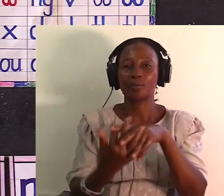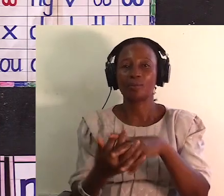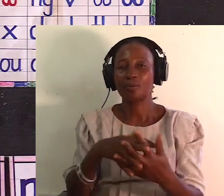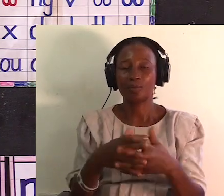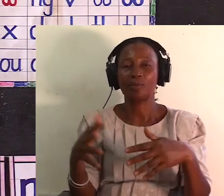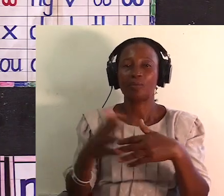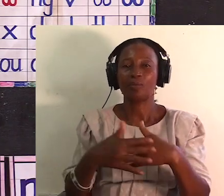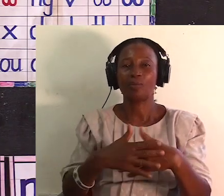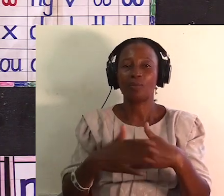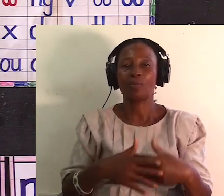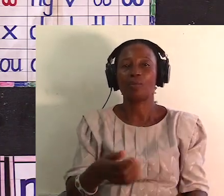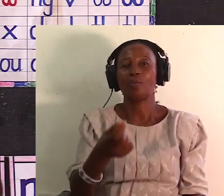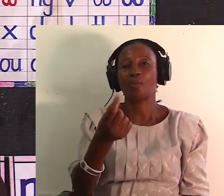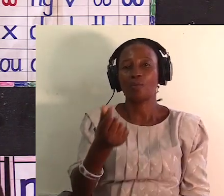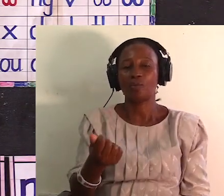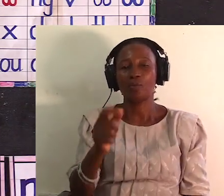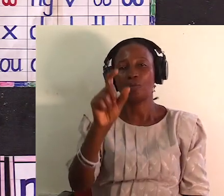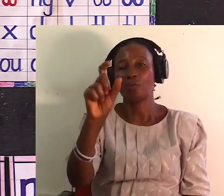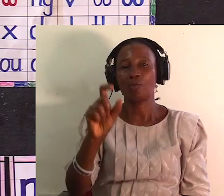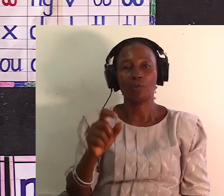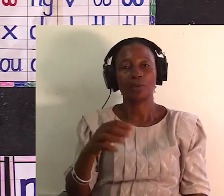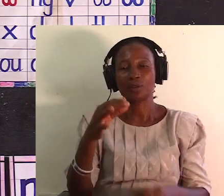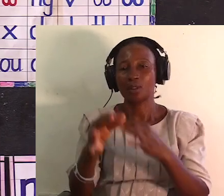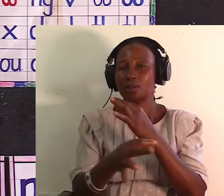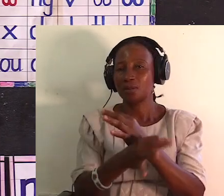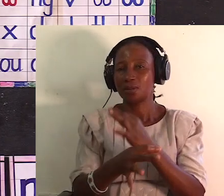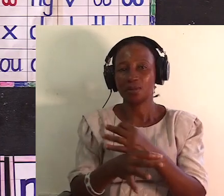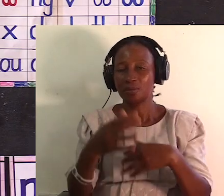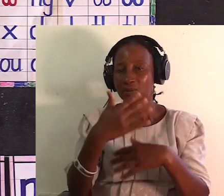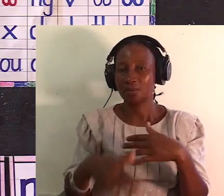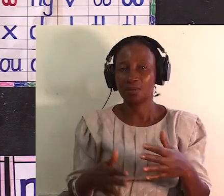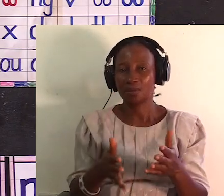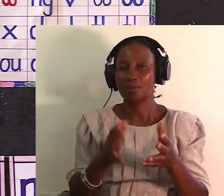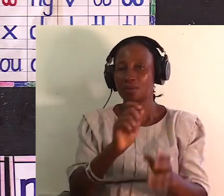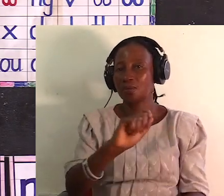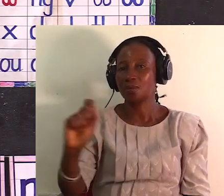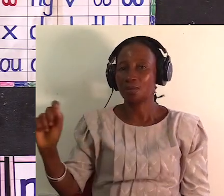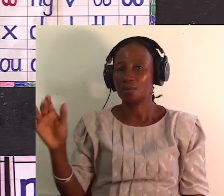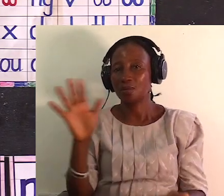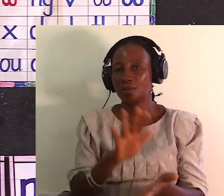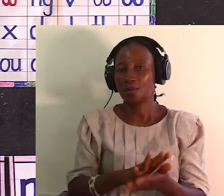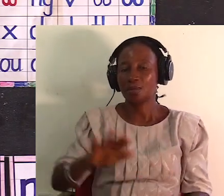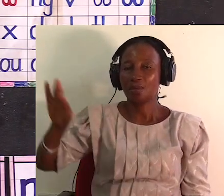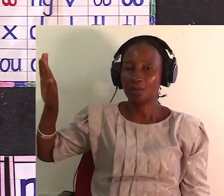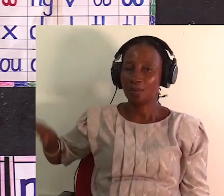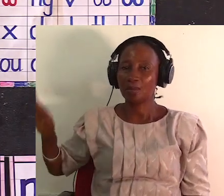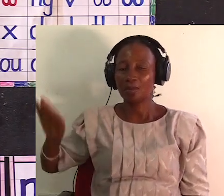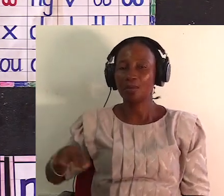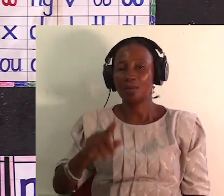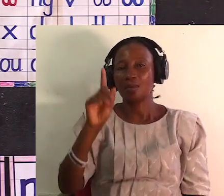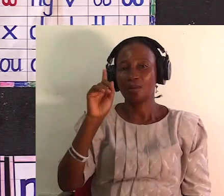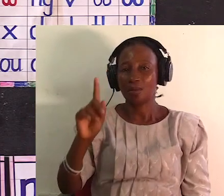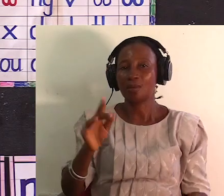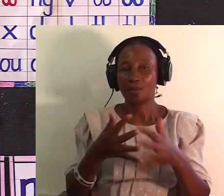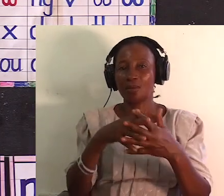even have in our bank. So I assume and I will expect that you to come up, if you are able to blend